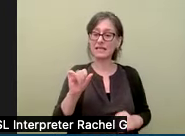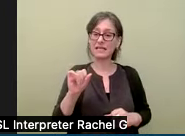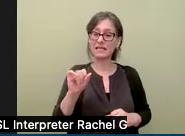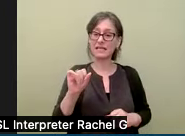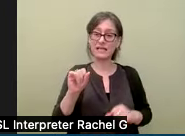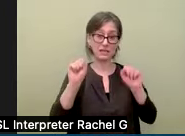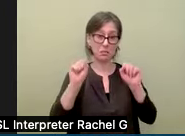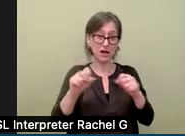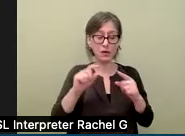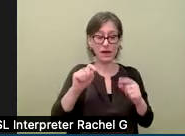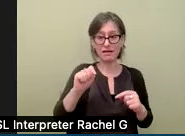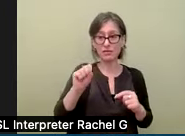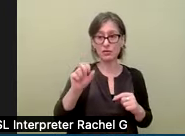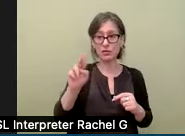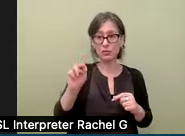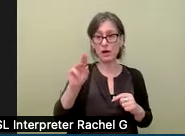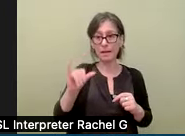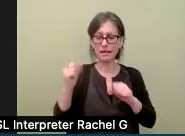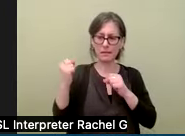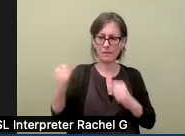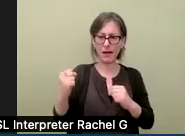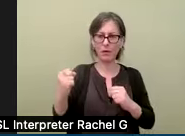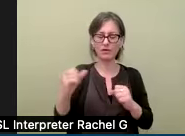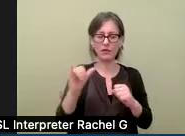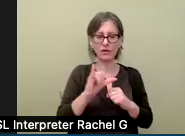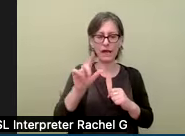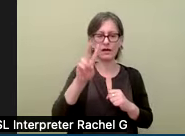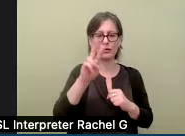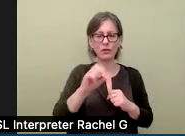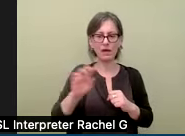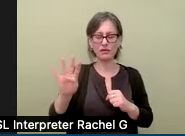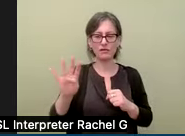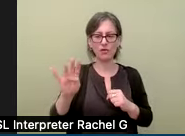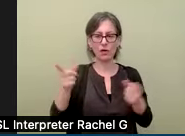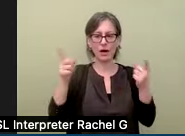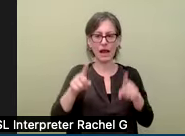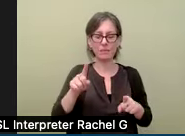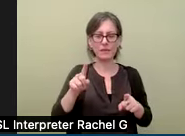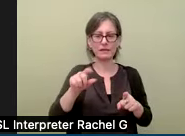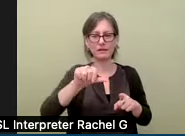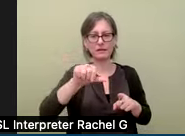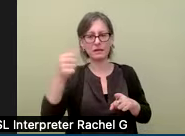to have a tsunami Okay. here as powerful as the 2004 Sumatra tsunami? Good question, Mark.